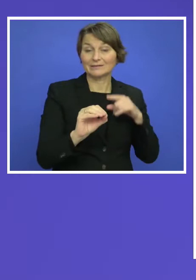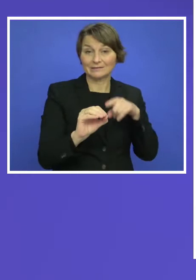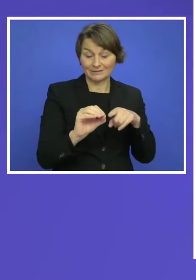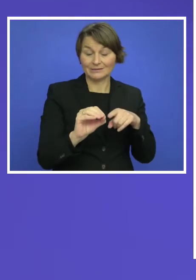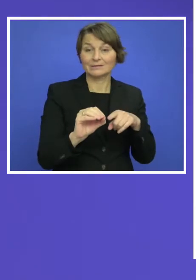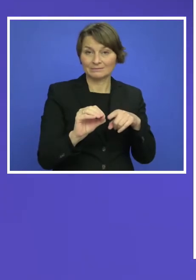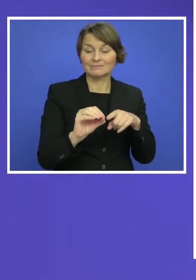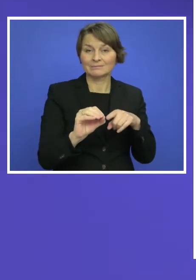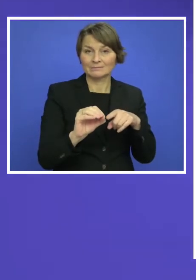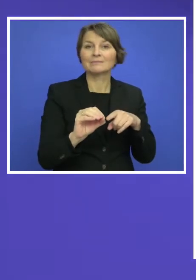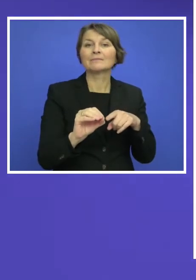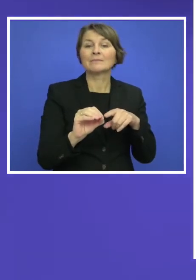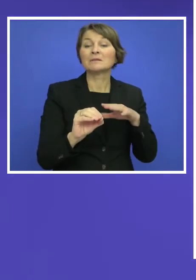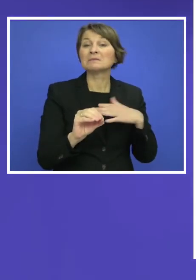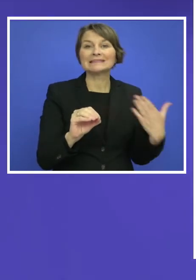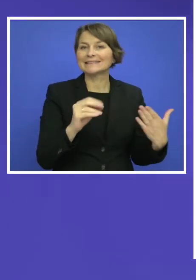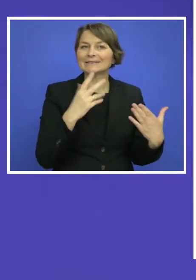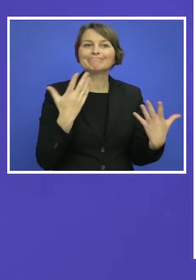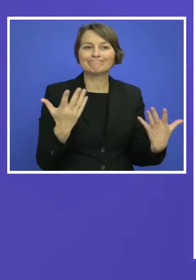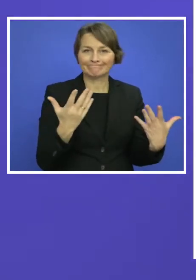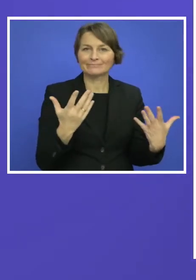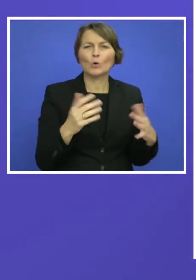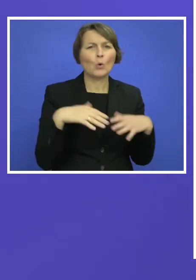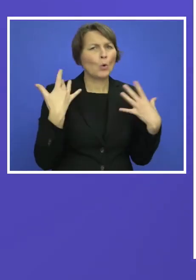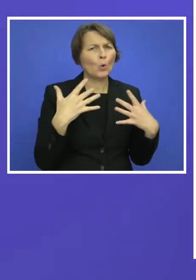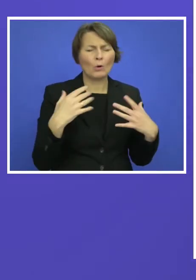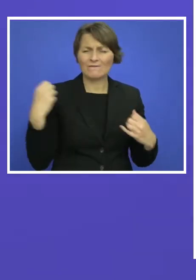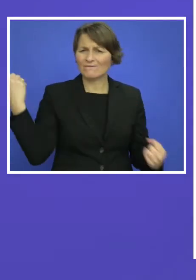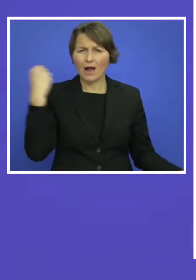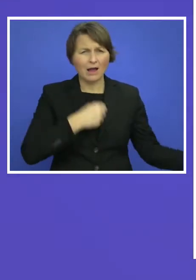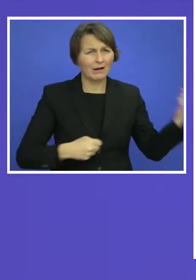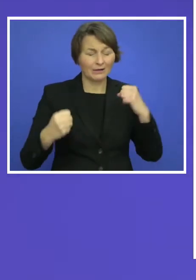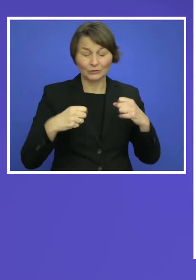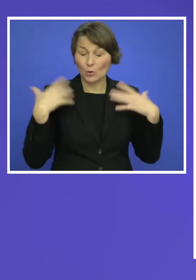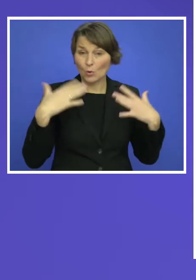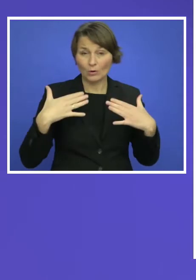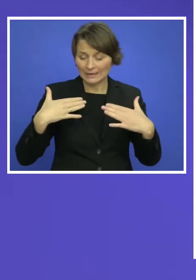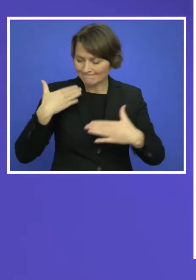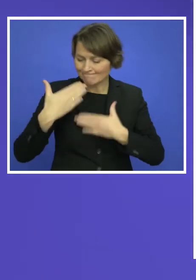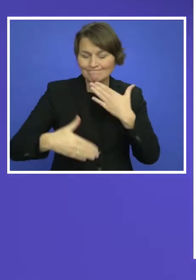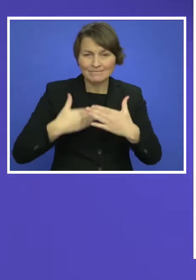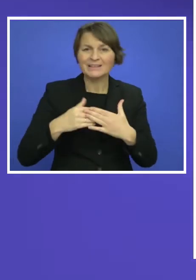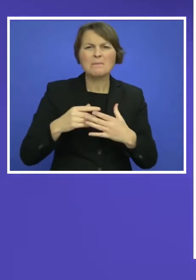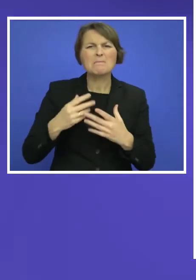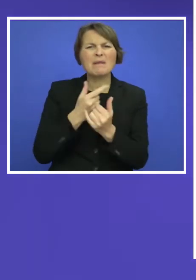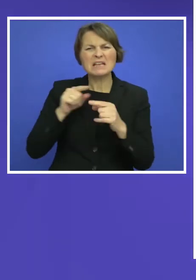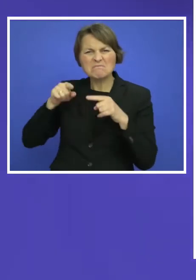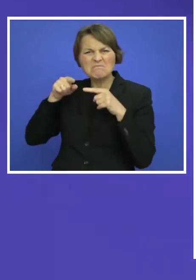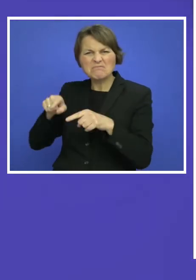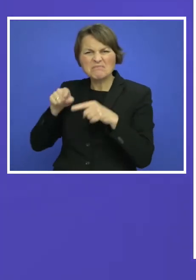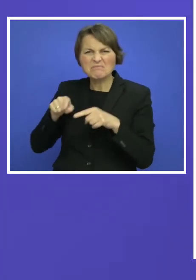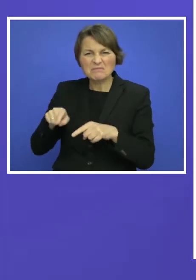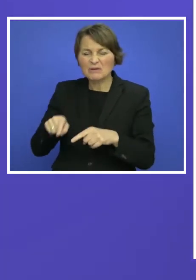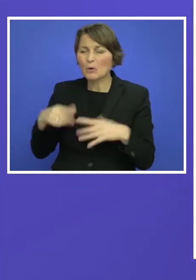been faced with tremendous violence through the e-bullying that they've been exposed to because